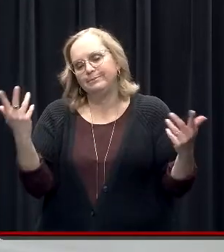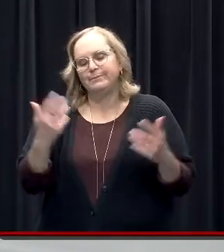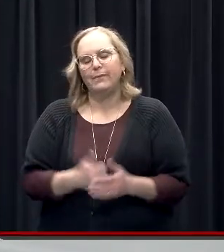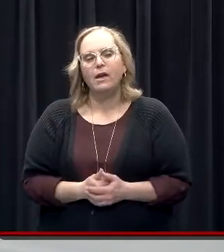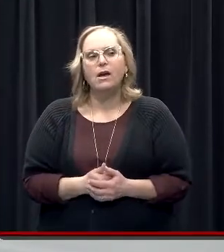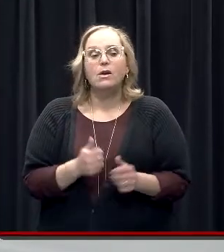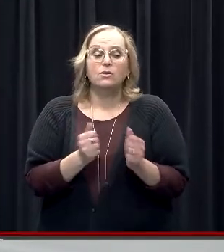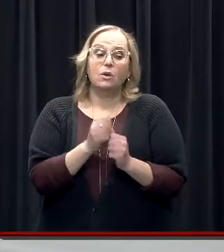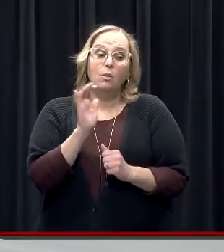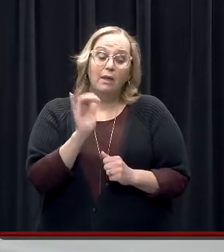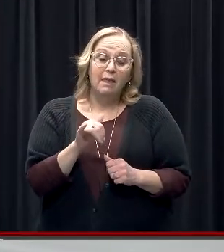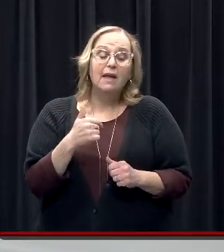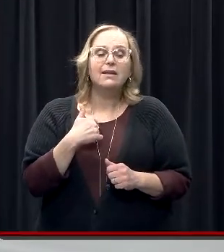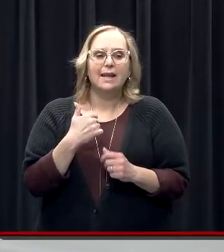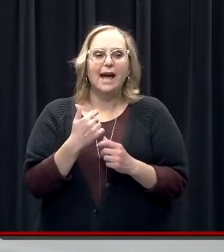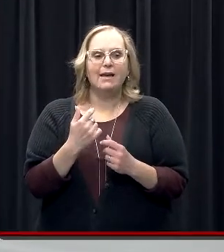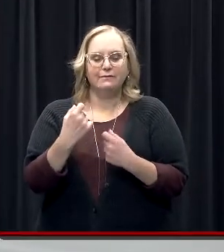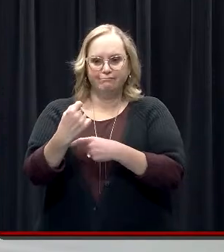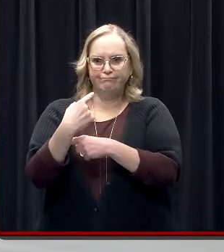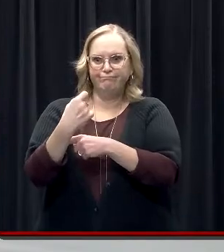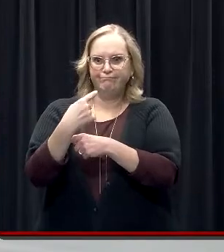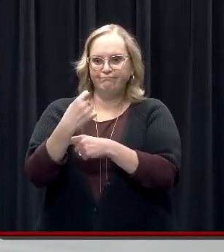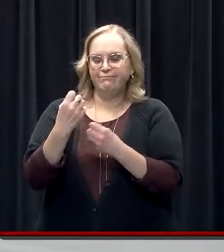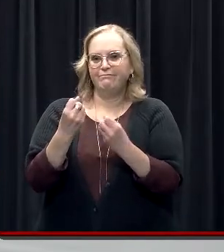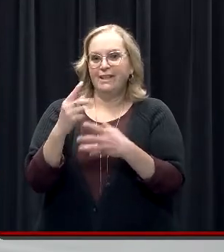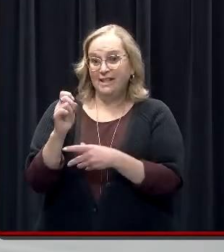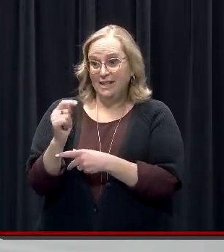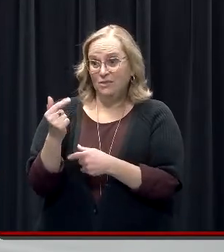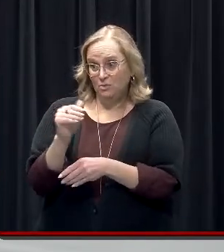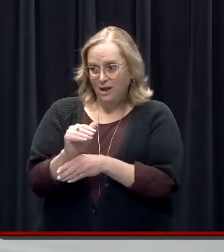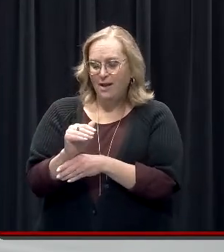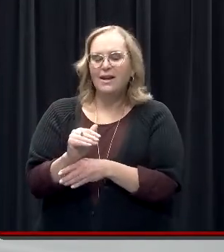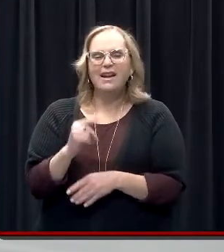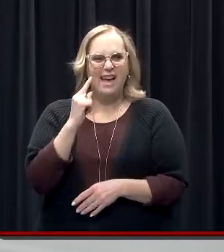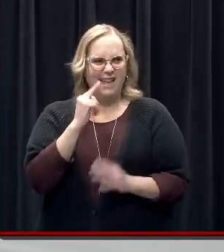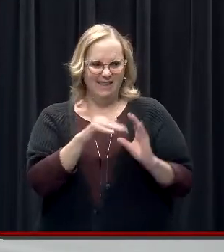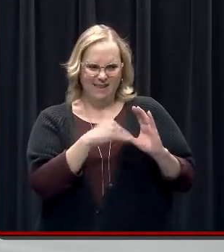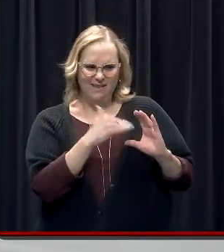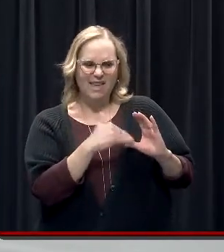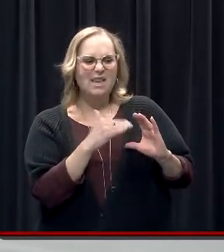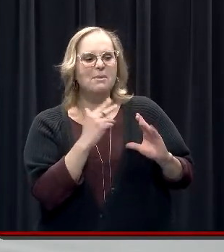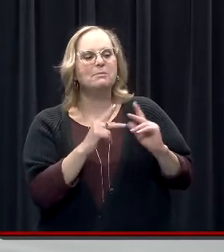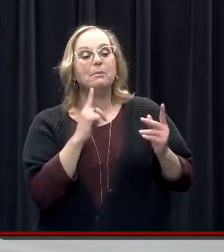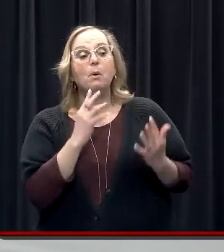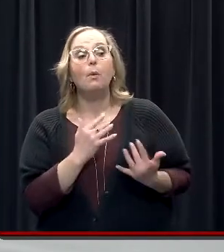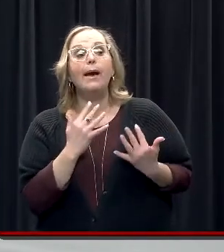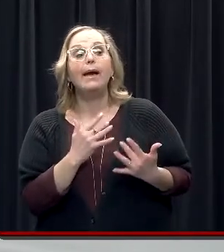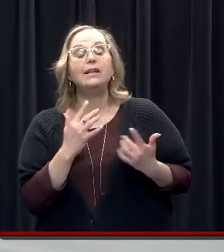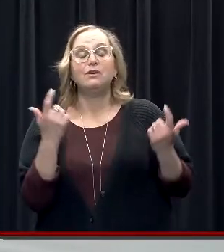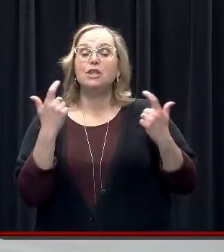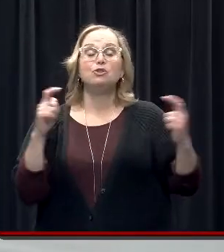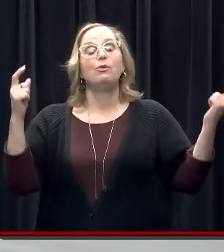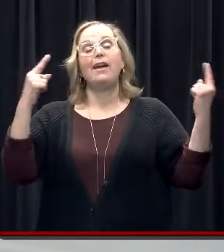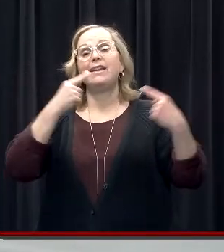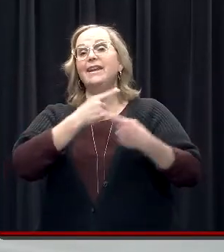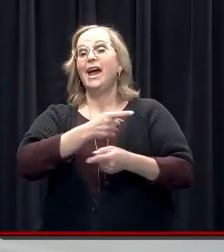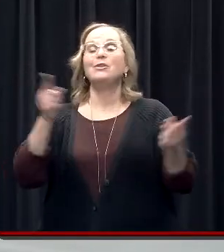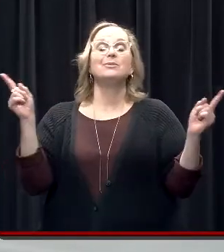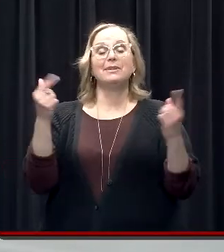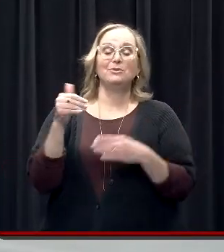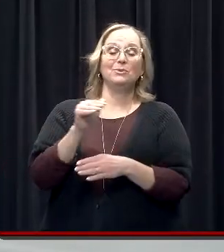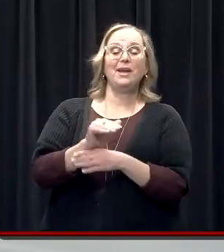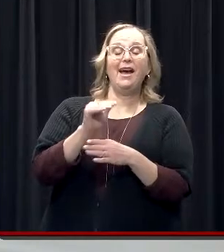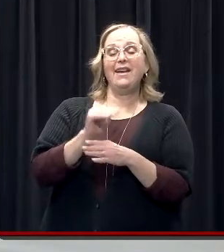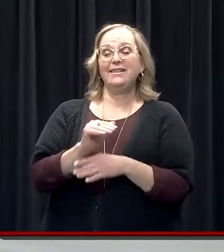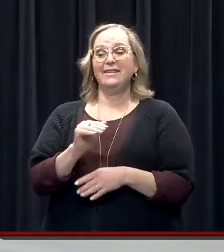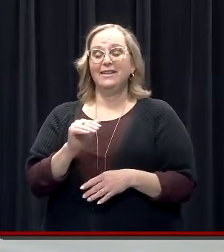vein, I've received lots of text messages tonight. I think I have emails coming in, and people are waiting for this grand announcement tonight at the